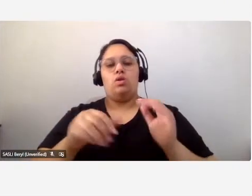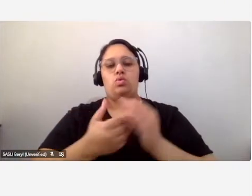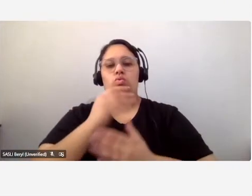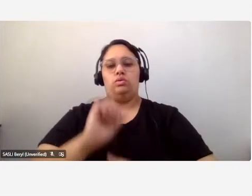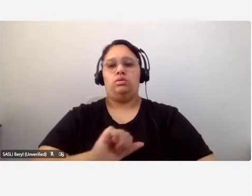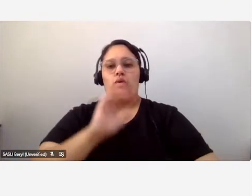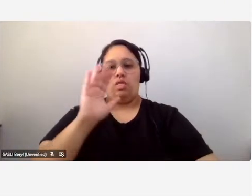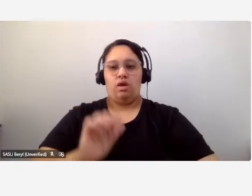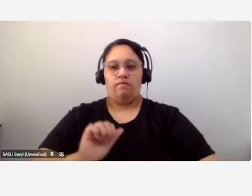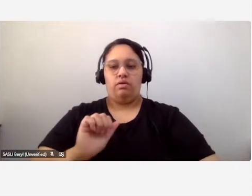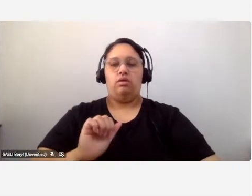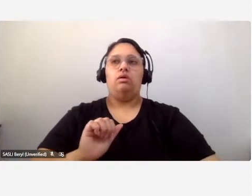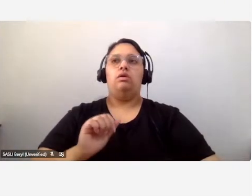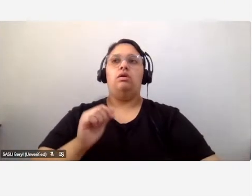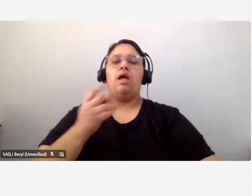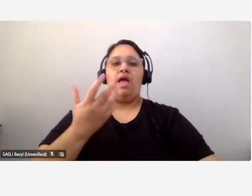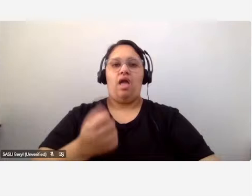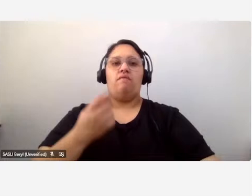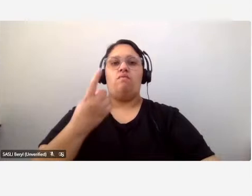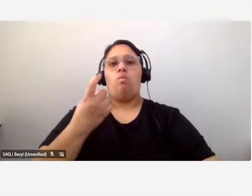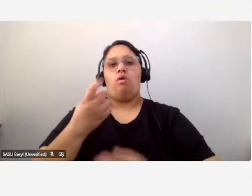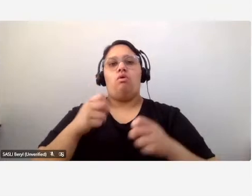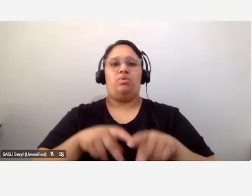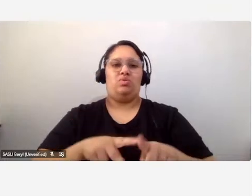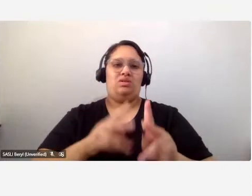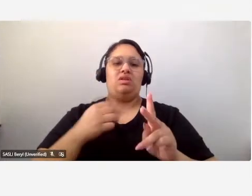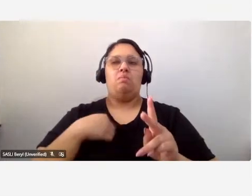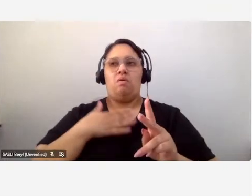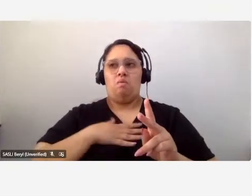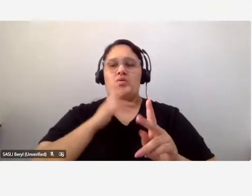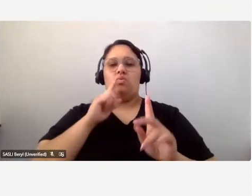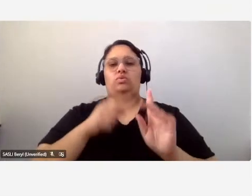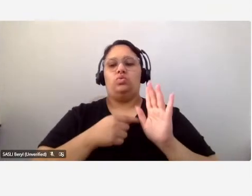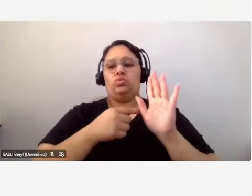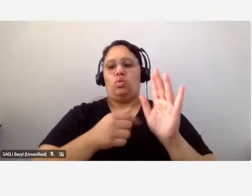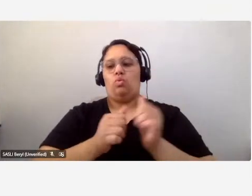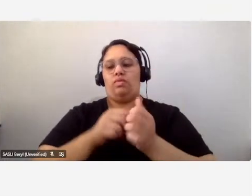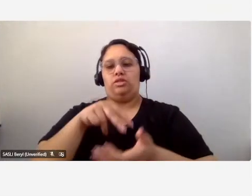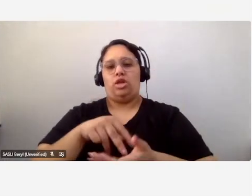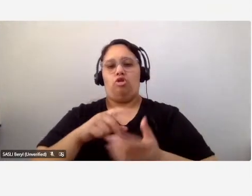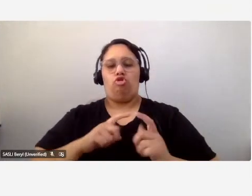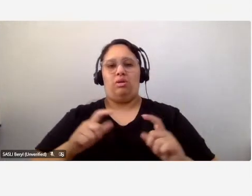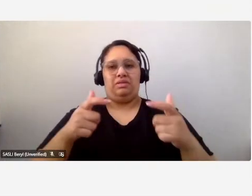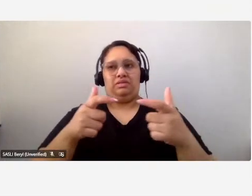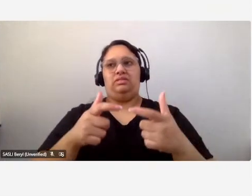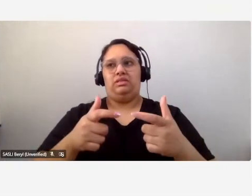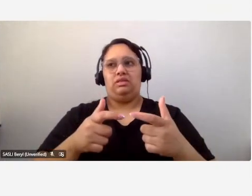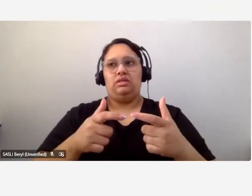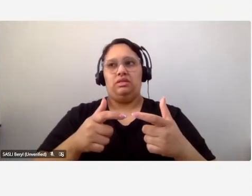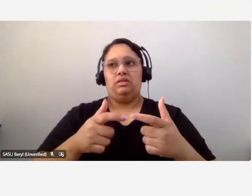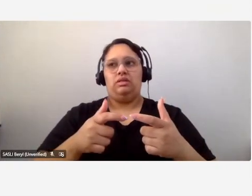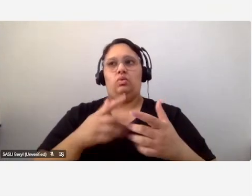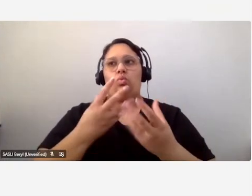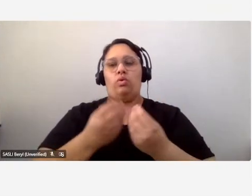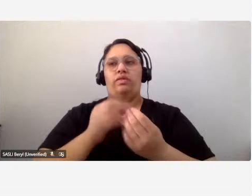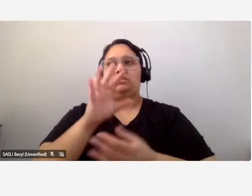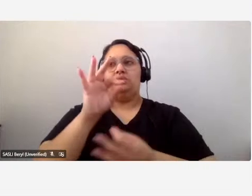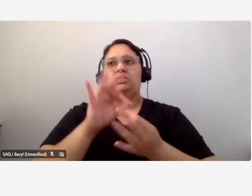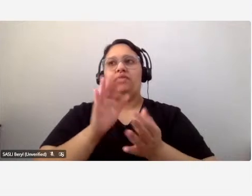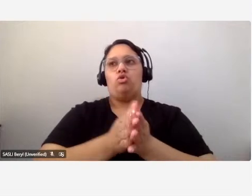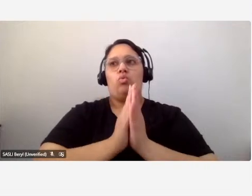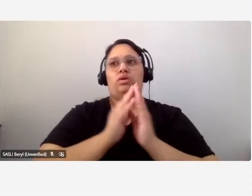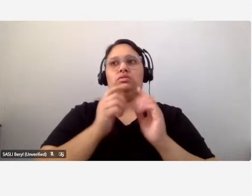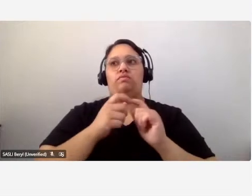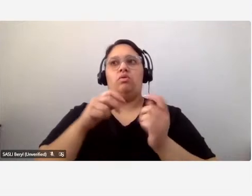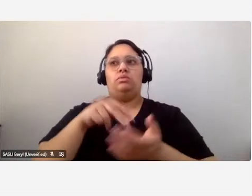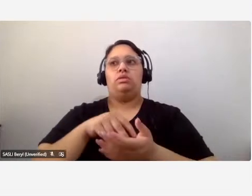Africa, there is, however, one opportunity that I also want to highlight with the Standing Committee, with a particular request from the